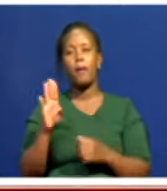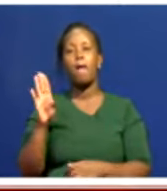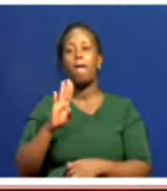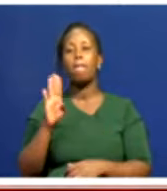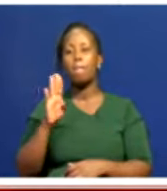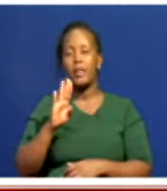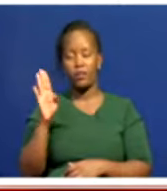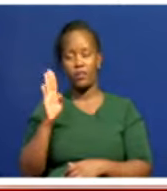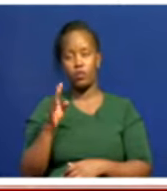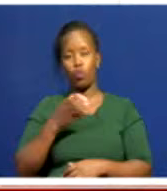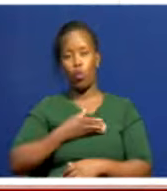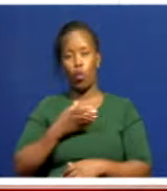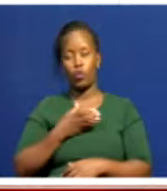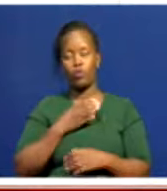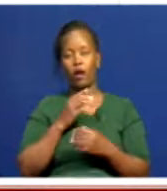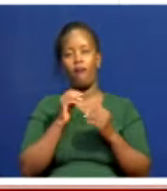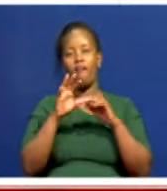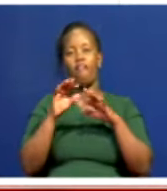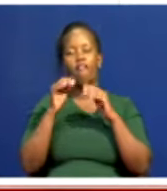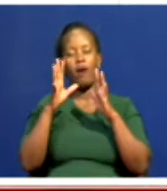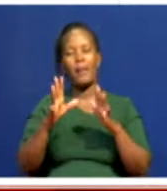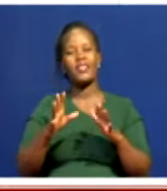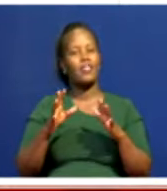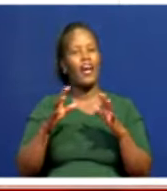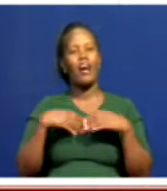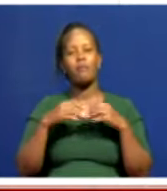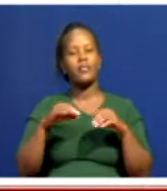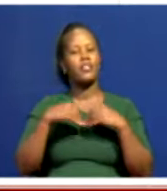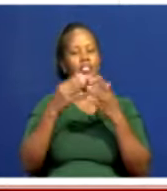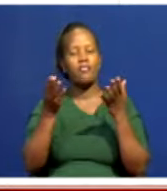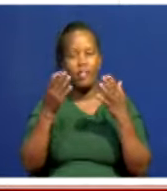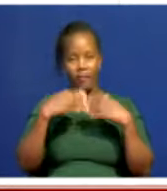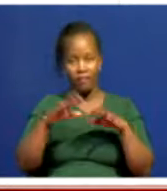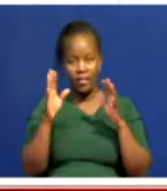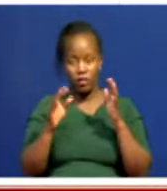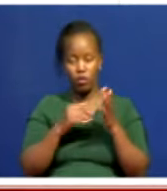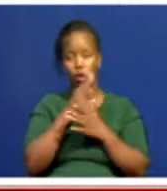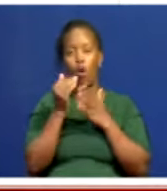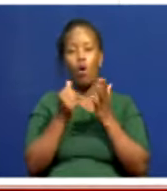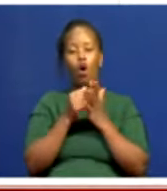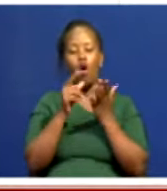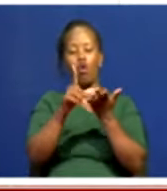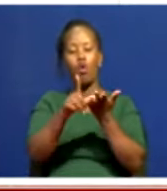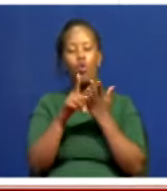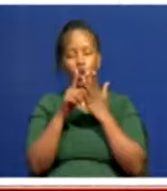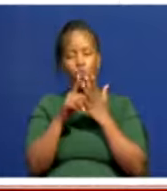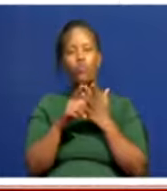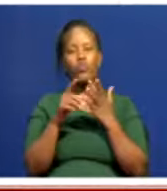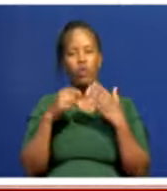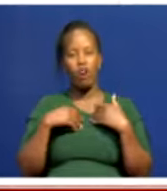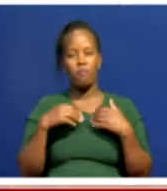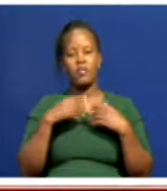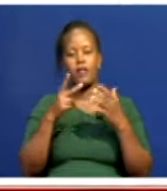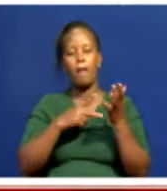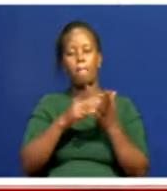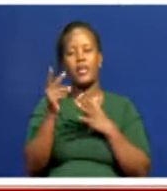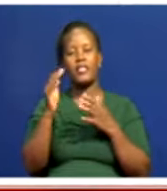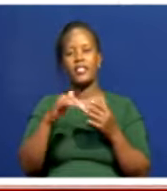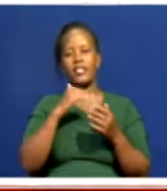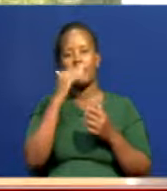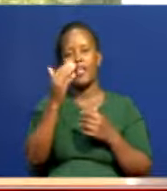1.7 billion shillings owed to the farmers has been released and that all farmers' debts shall be cleared in the next